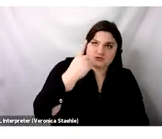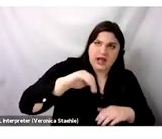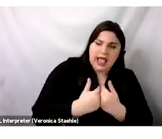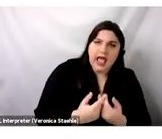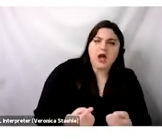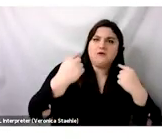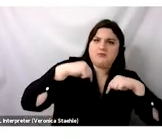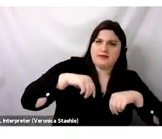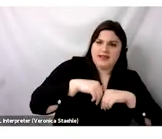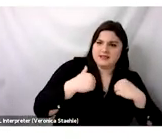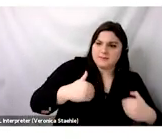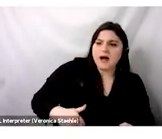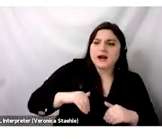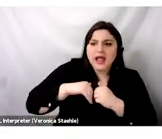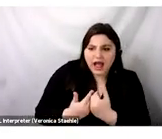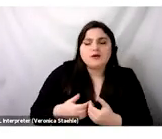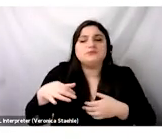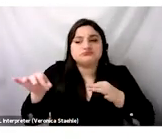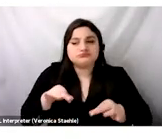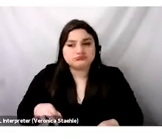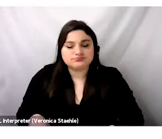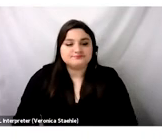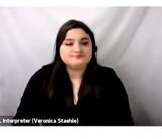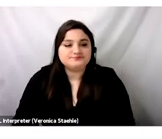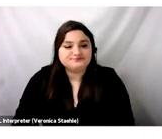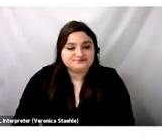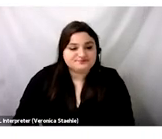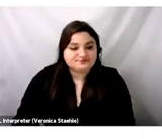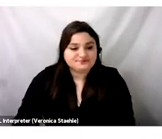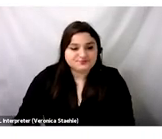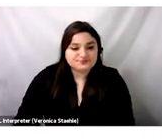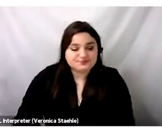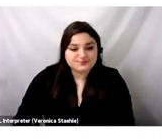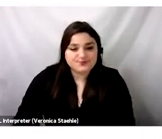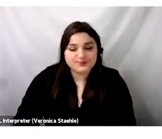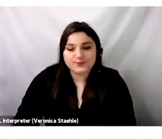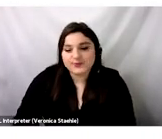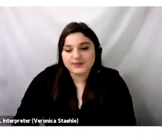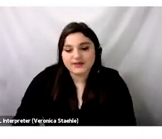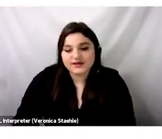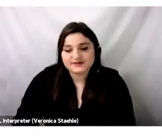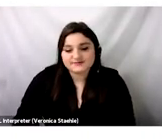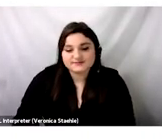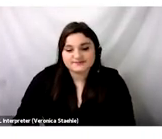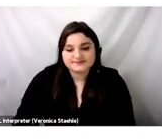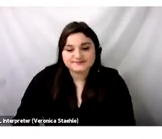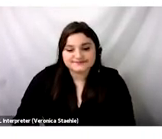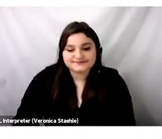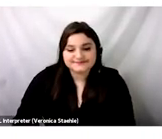And now we're gonna talk about health. So I think it's important to